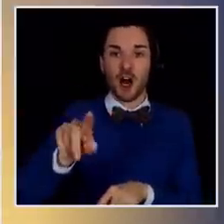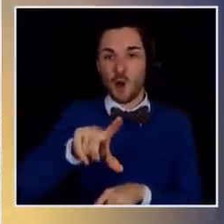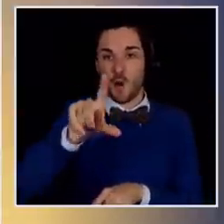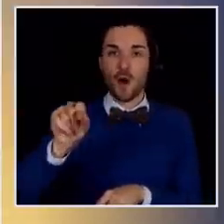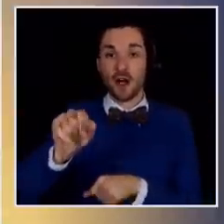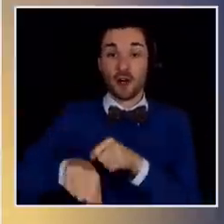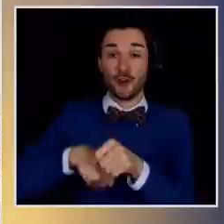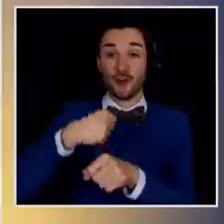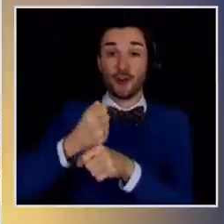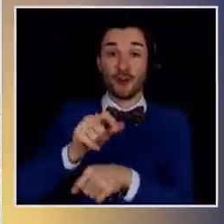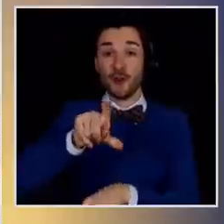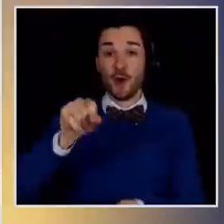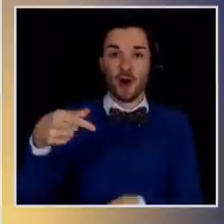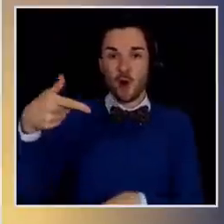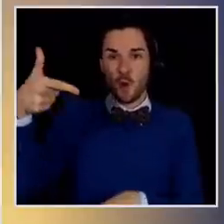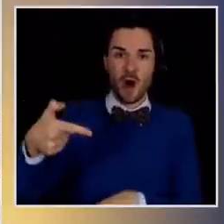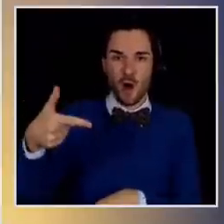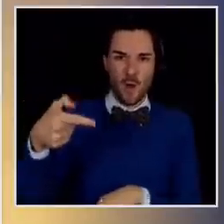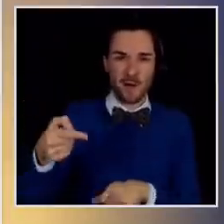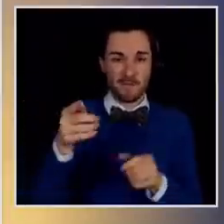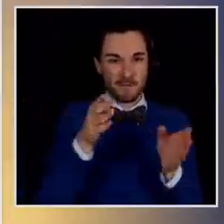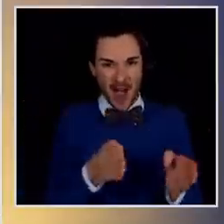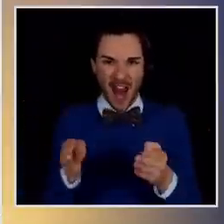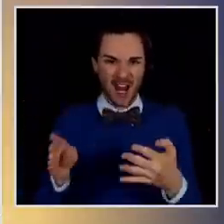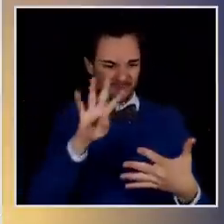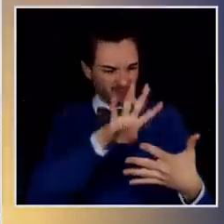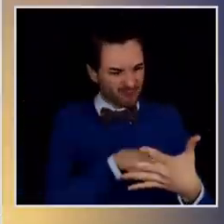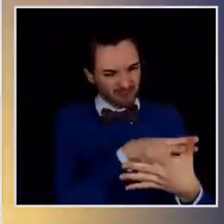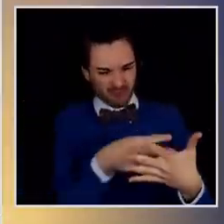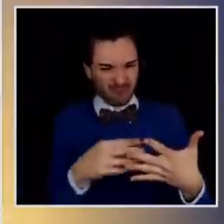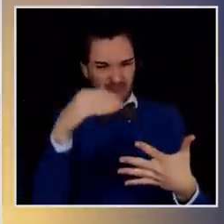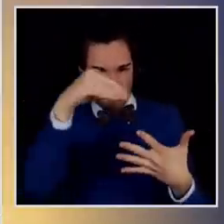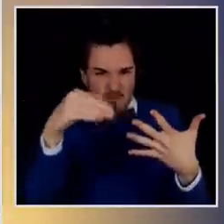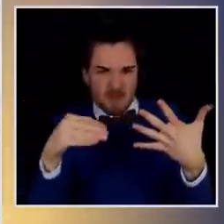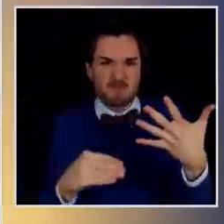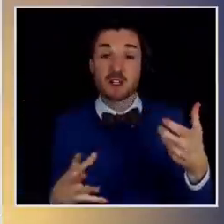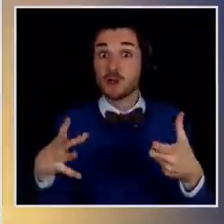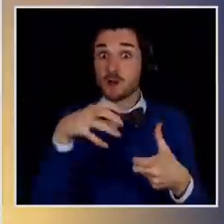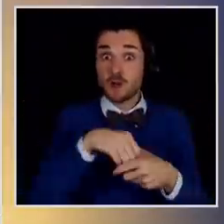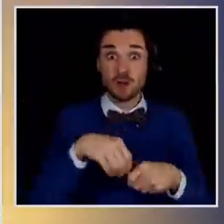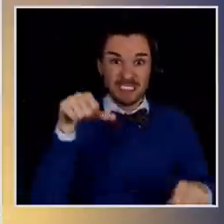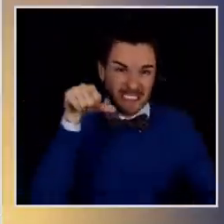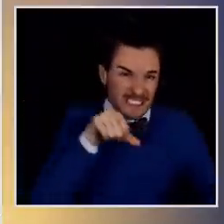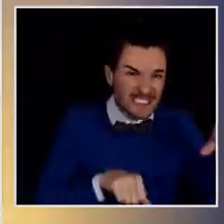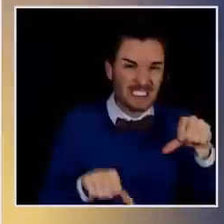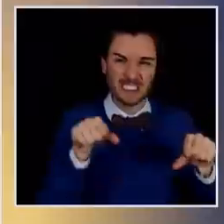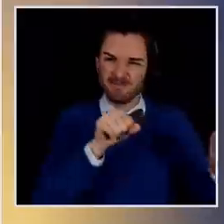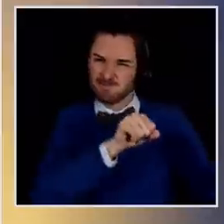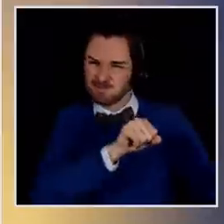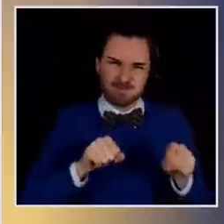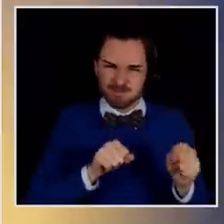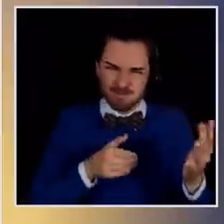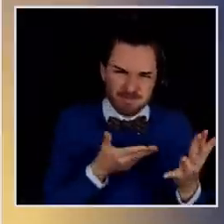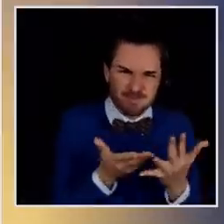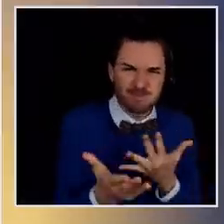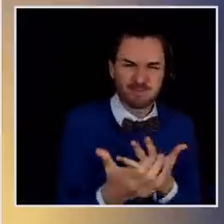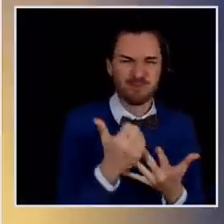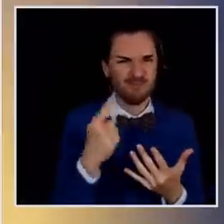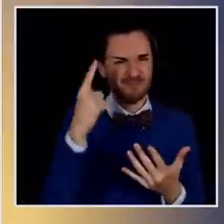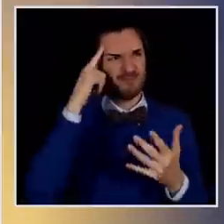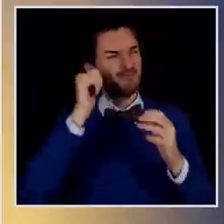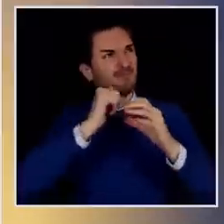That plan will be built on bedrock science. It will be constructed out of compassion, empathy, and concern.